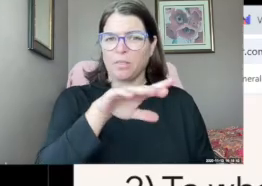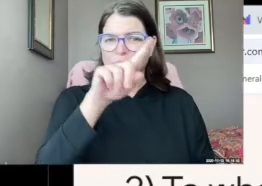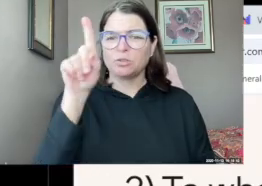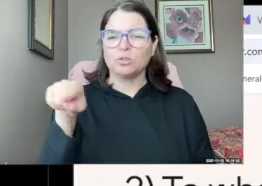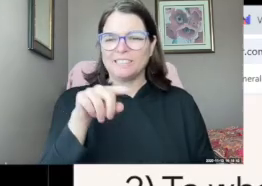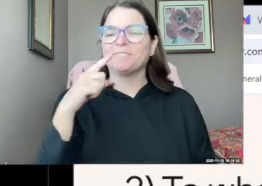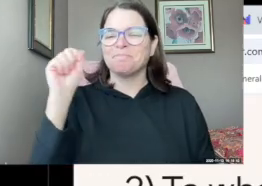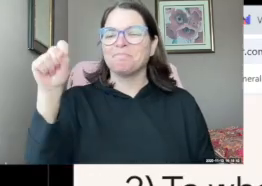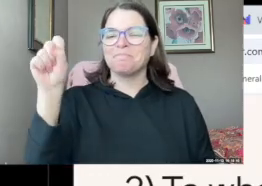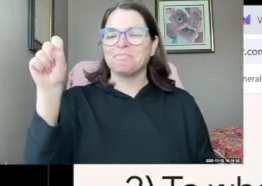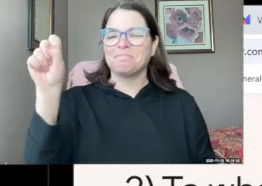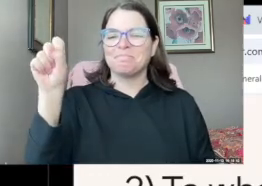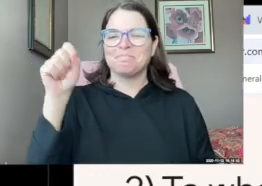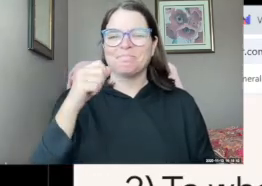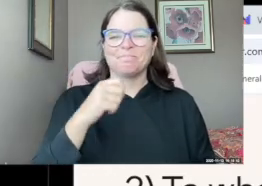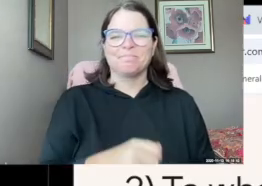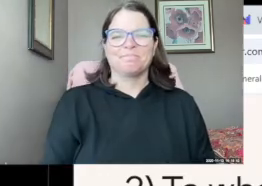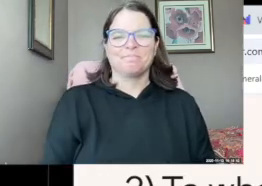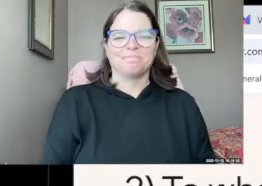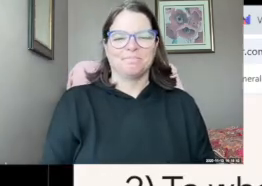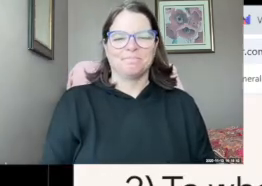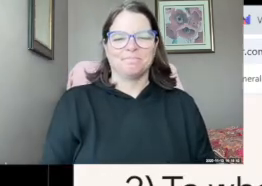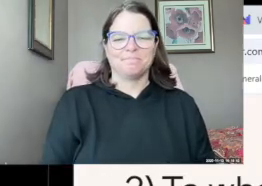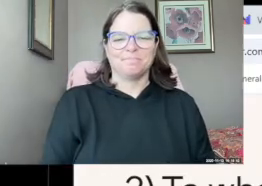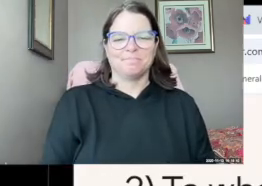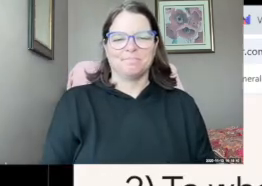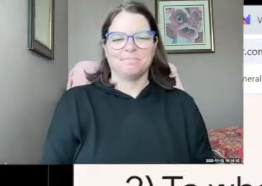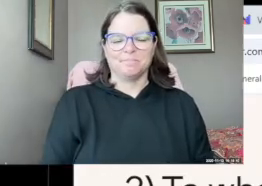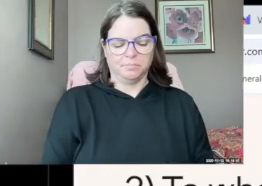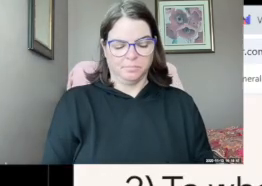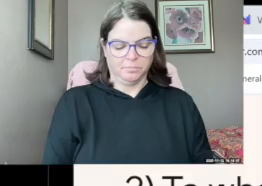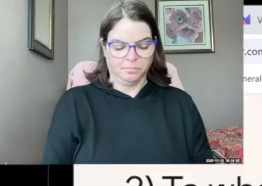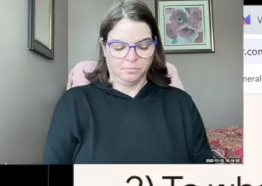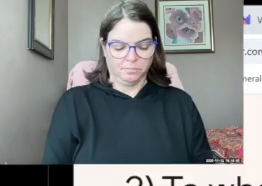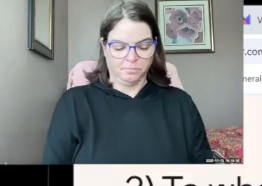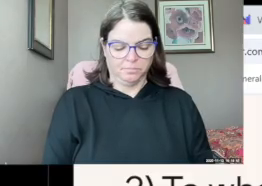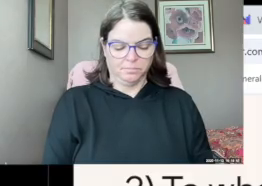Can folks see got on it. the screen? Yes. It's Awesome. hard to interpret, but yes.